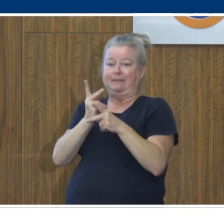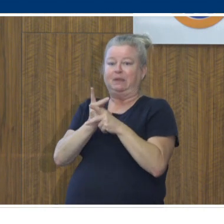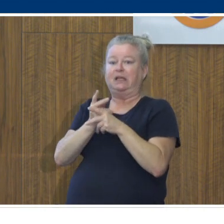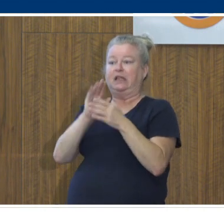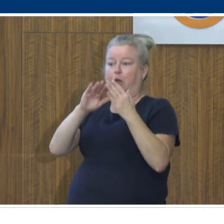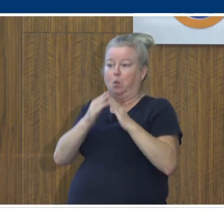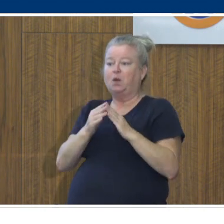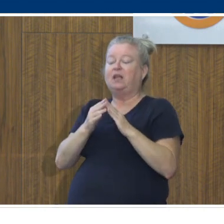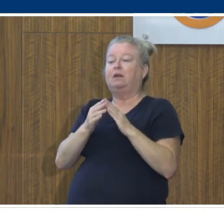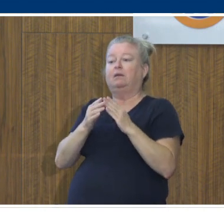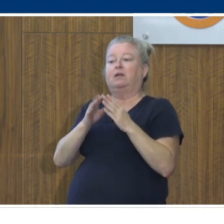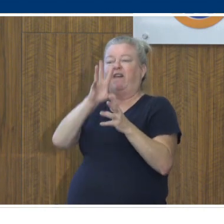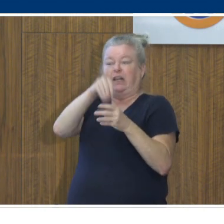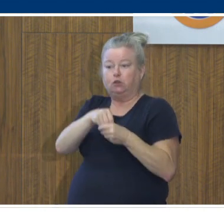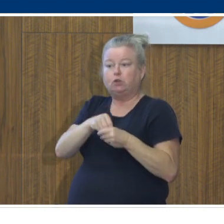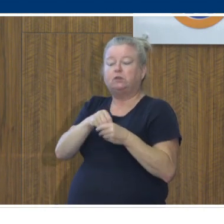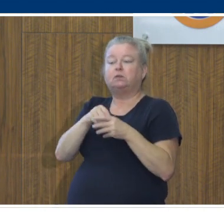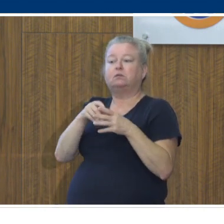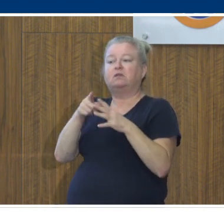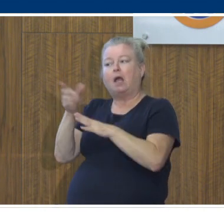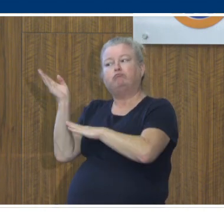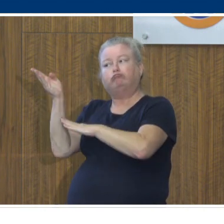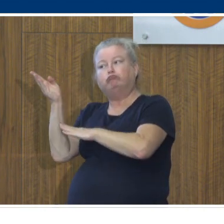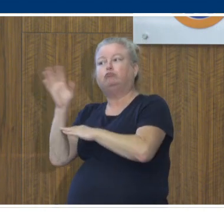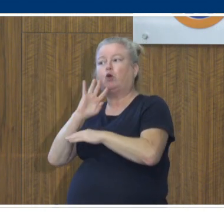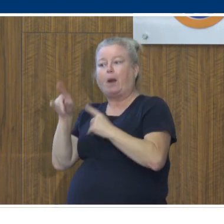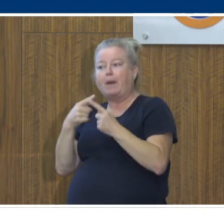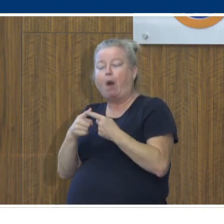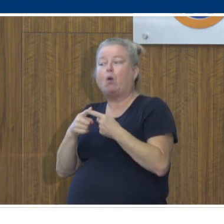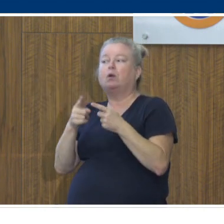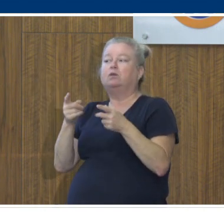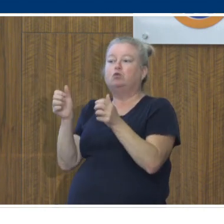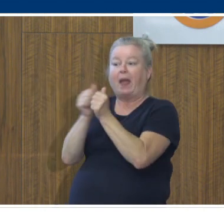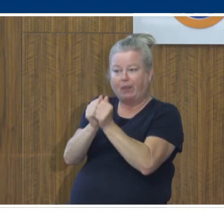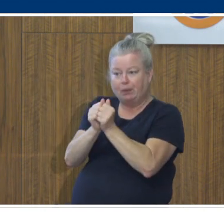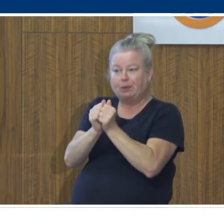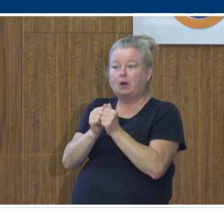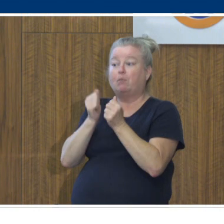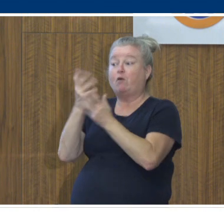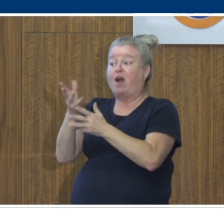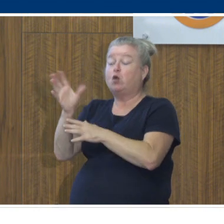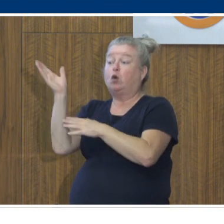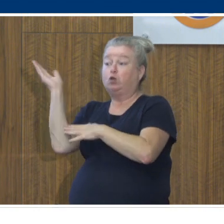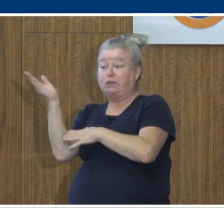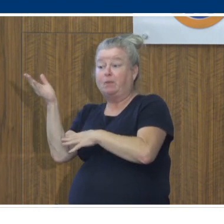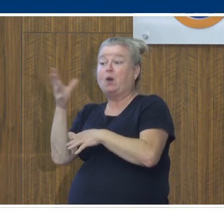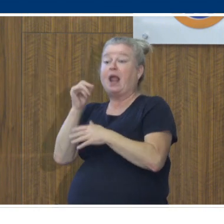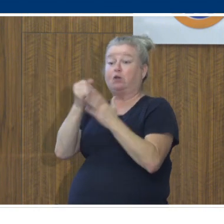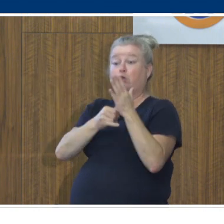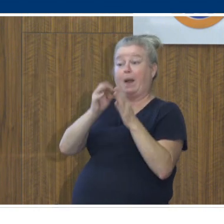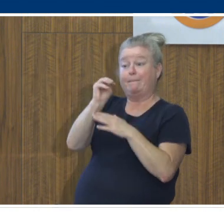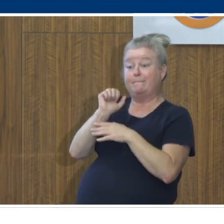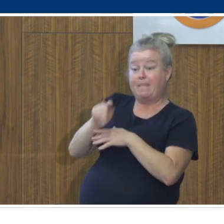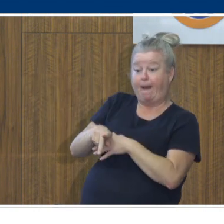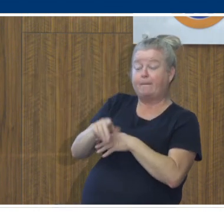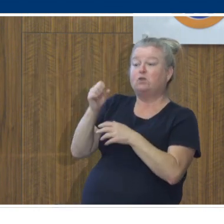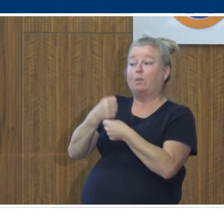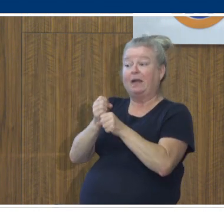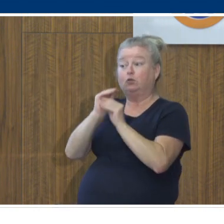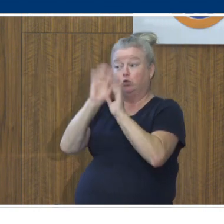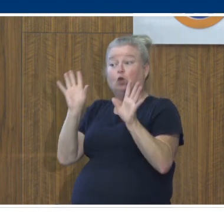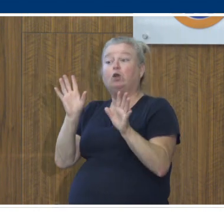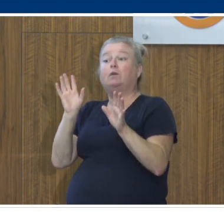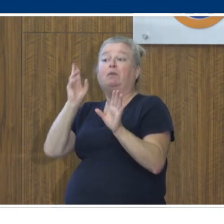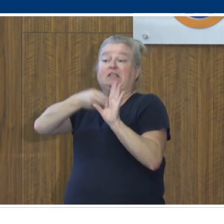of interest that they've testified to together. So in addition to providing your testimony and drawing the maps, make sure to participate